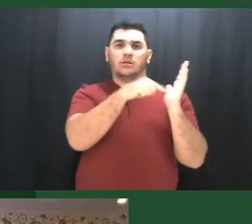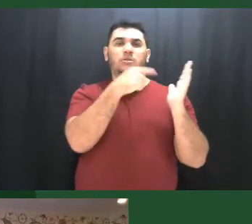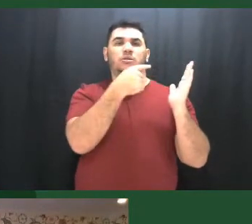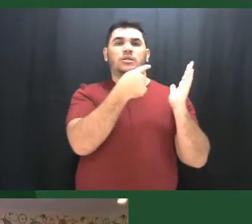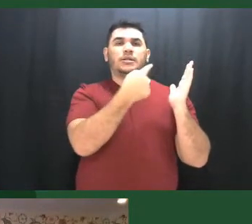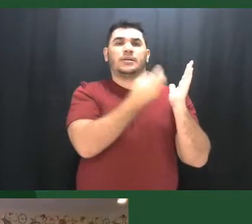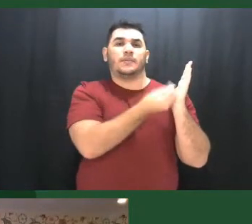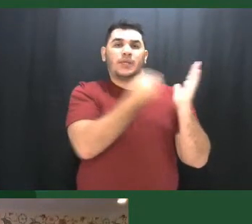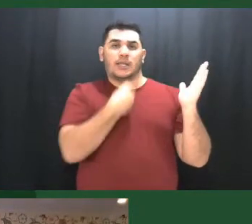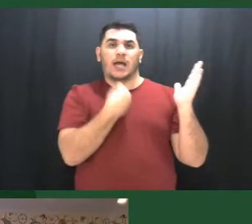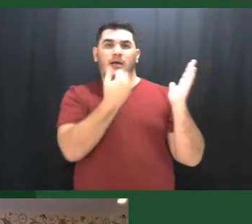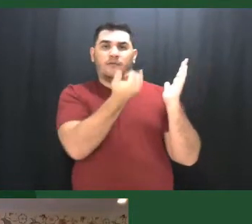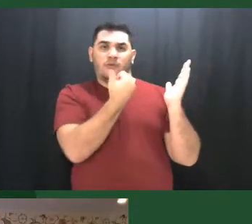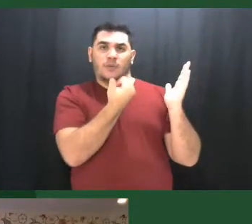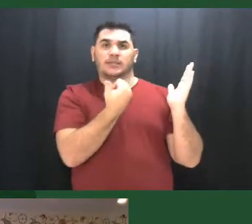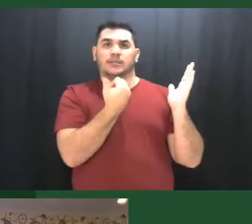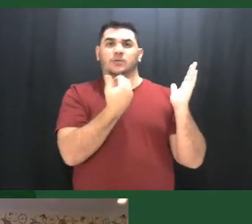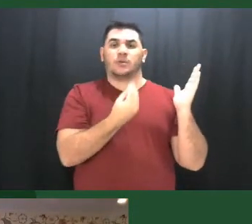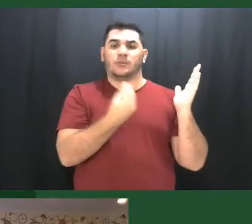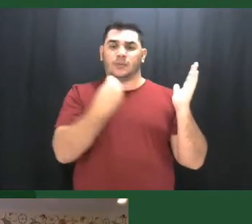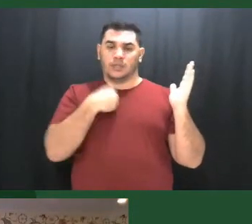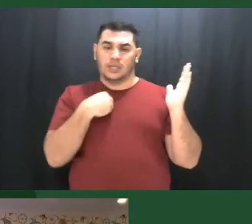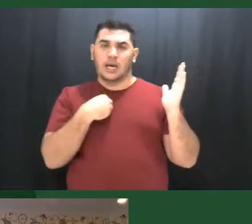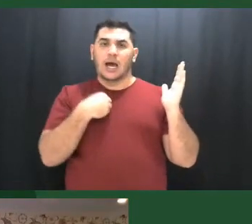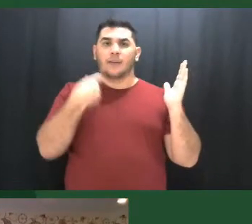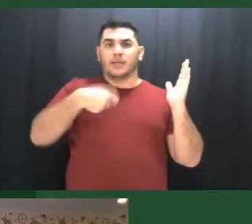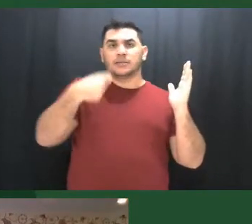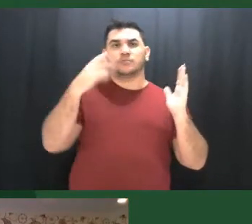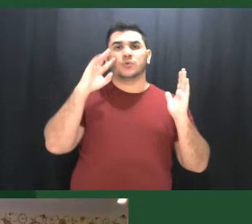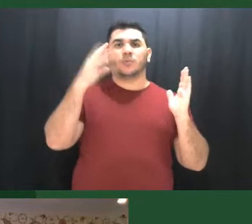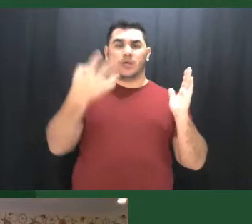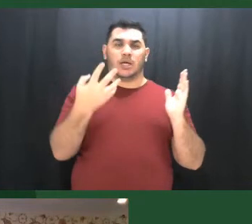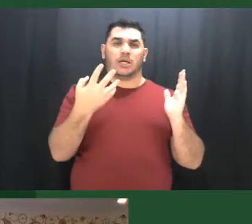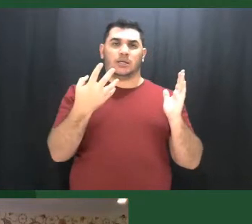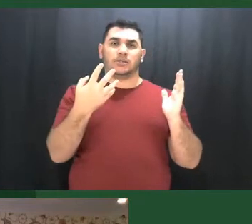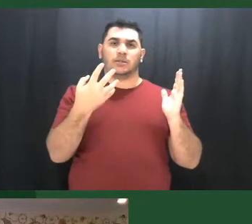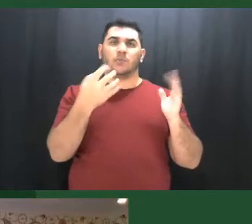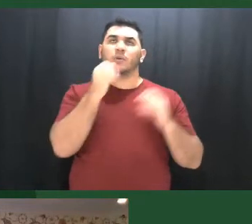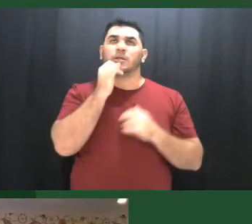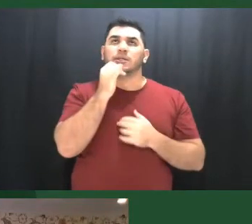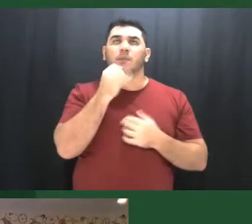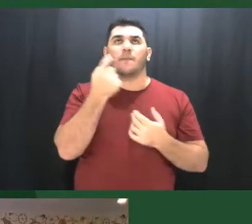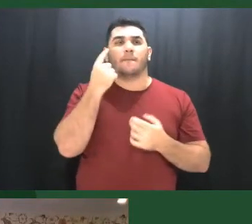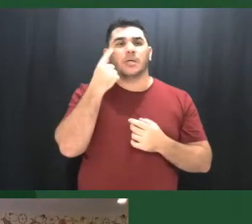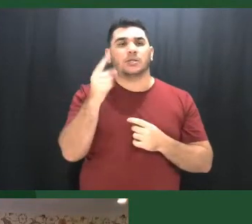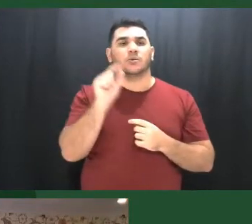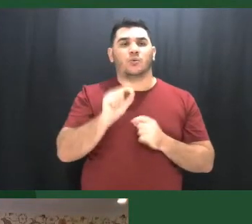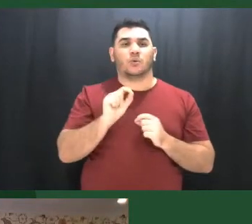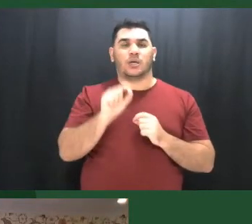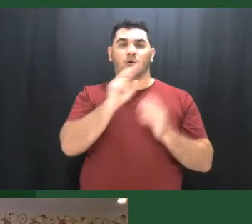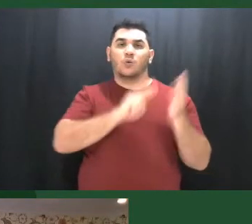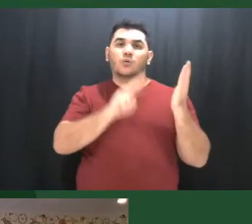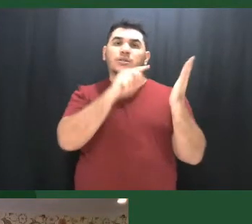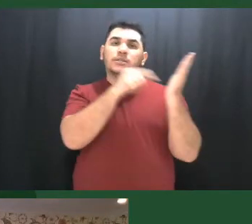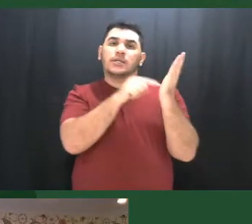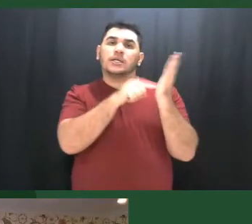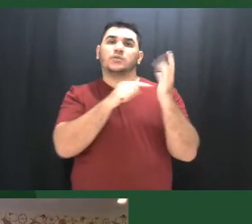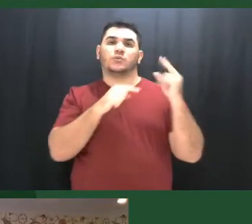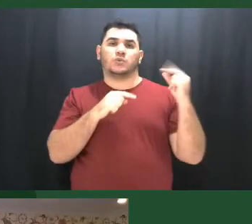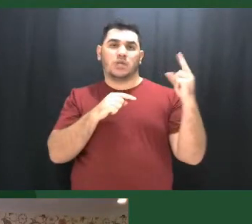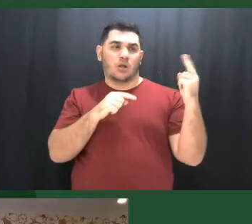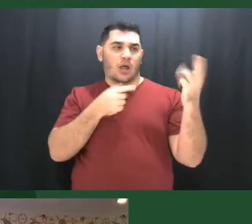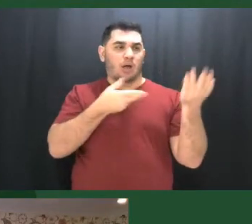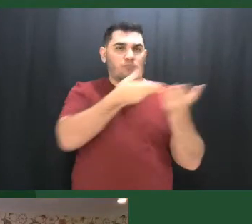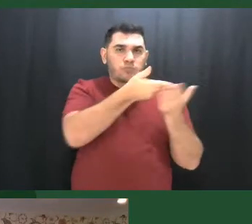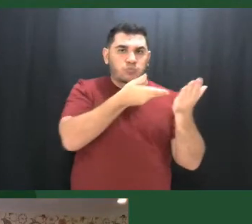put through or considering what are doing in a given moment, as a secretary